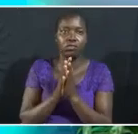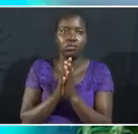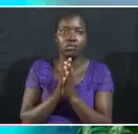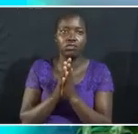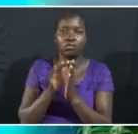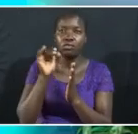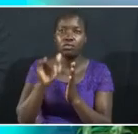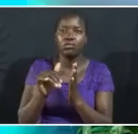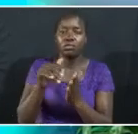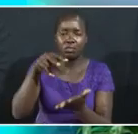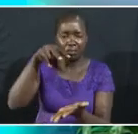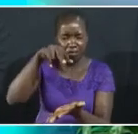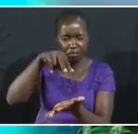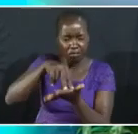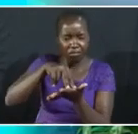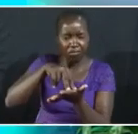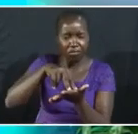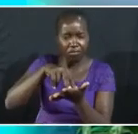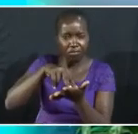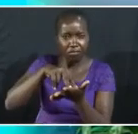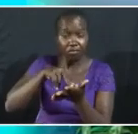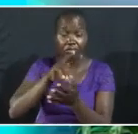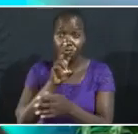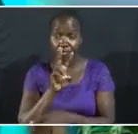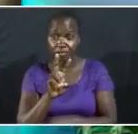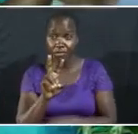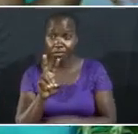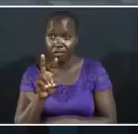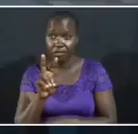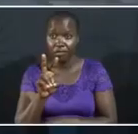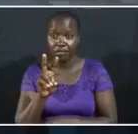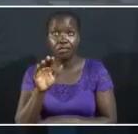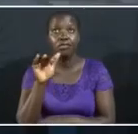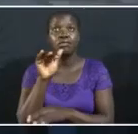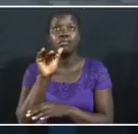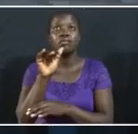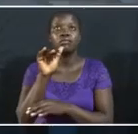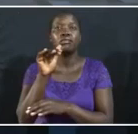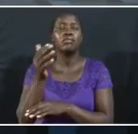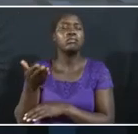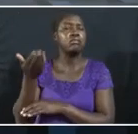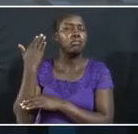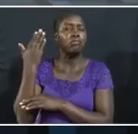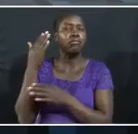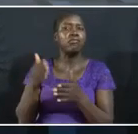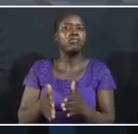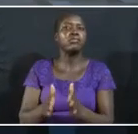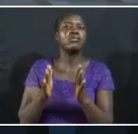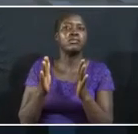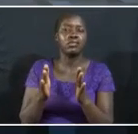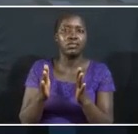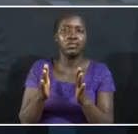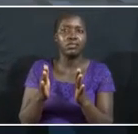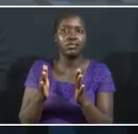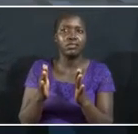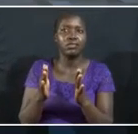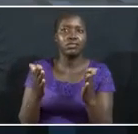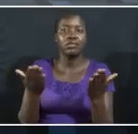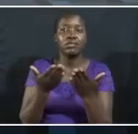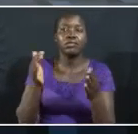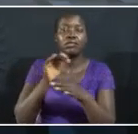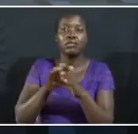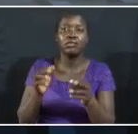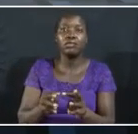that we can stand and see. Ask for the old paths where the good